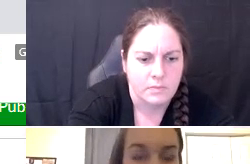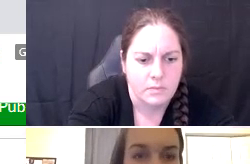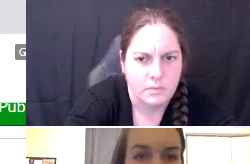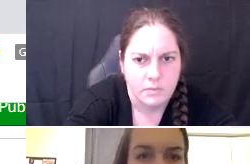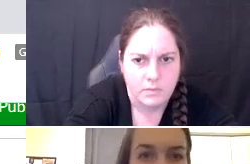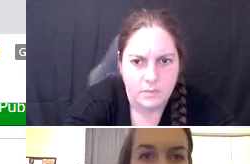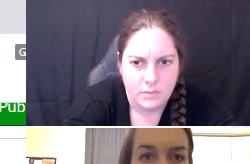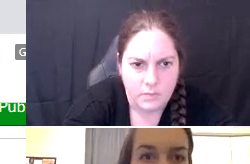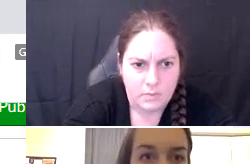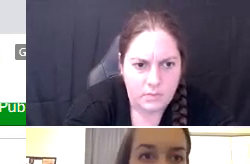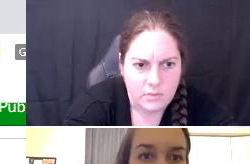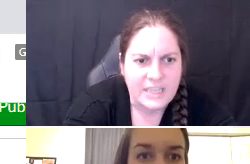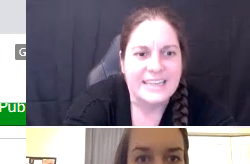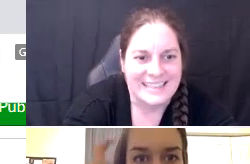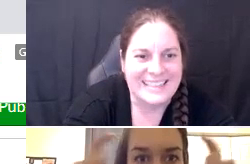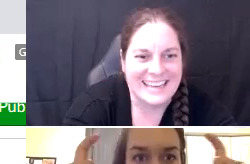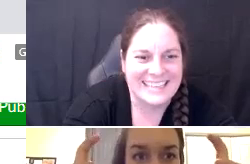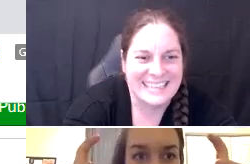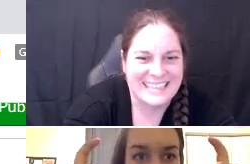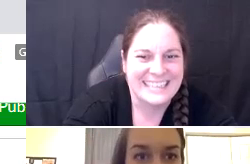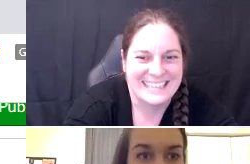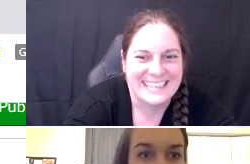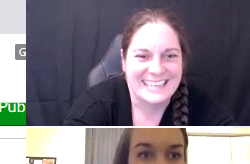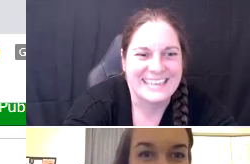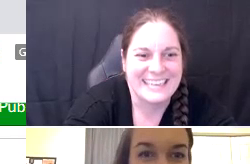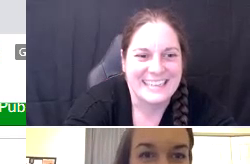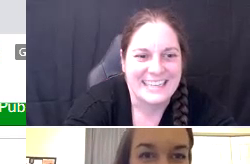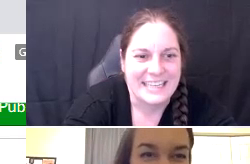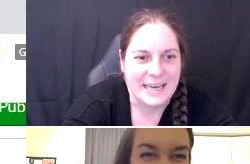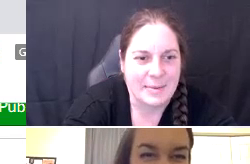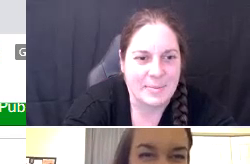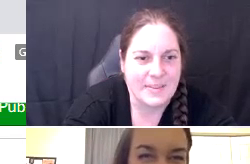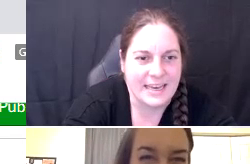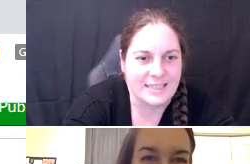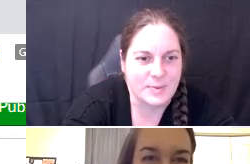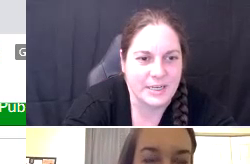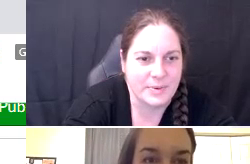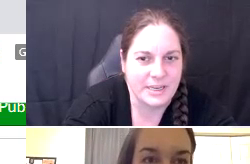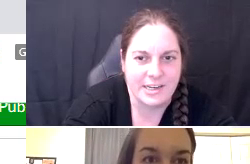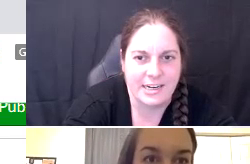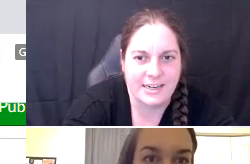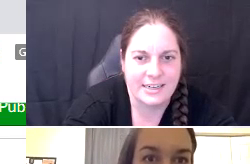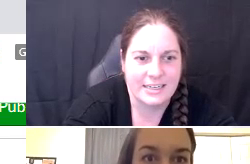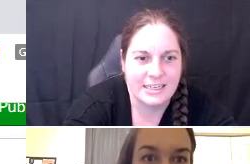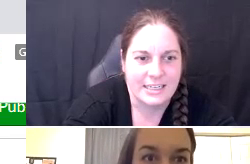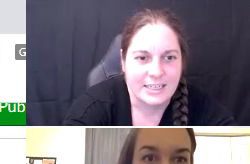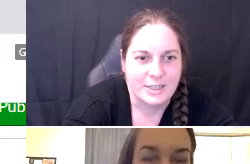Does he know about gallery mode if he only can see one person? Yep, that's what we